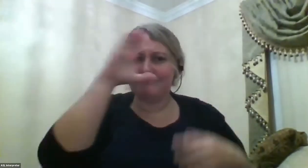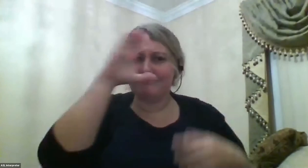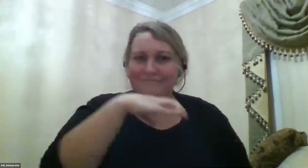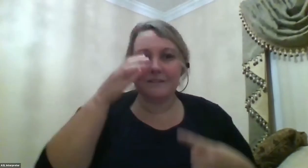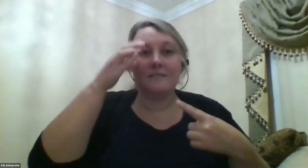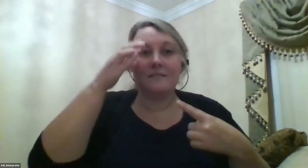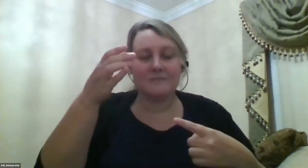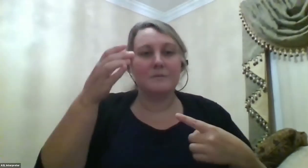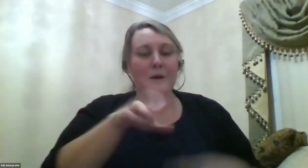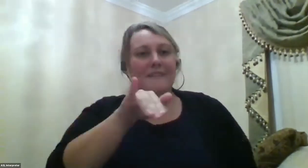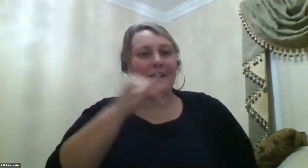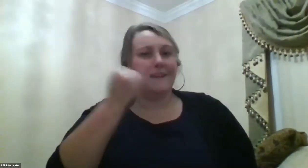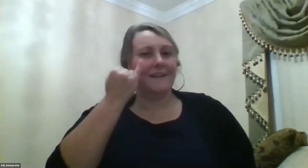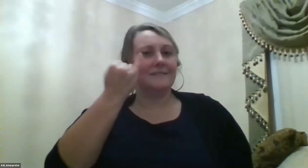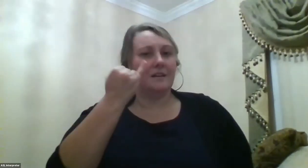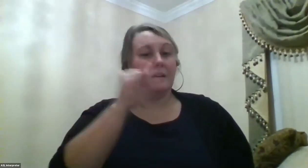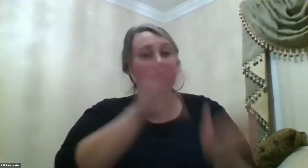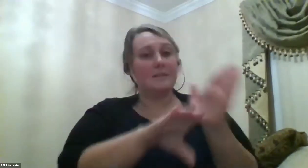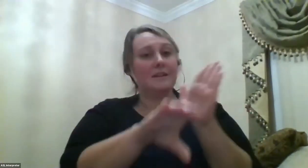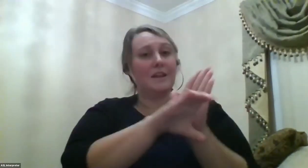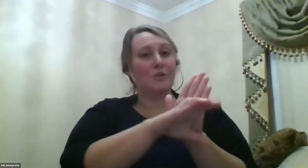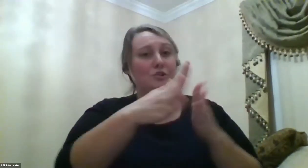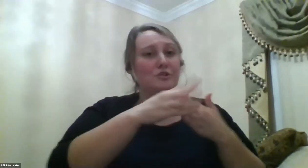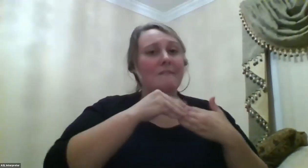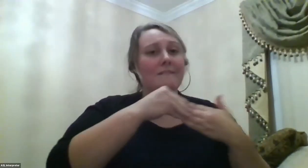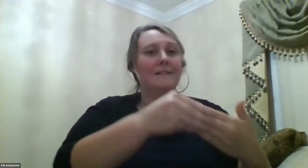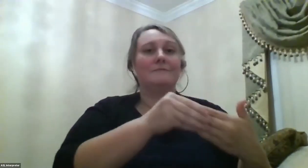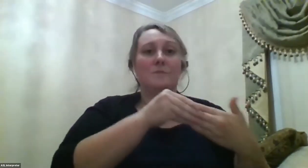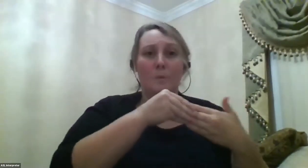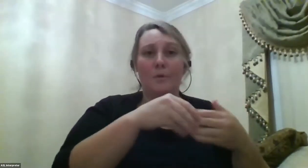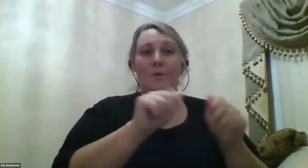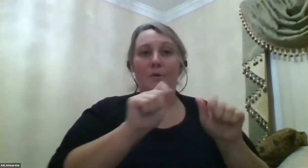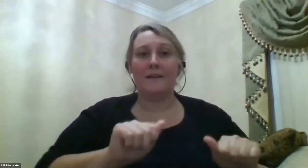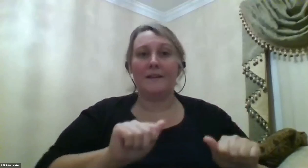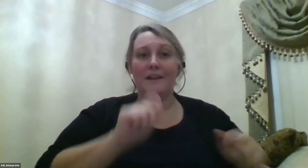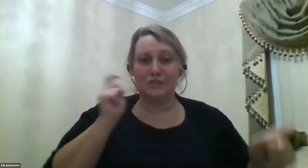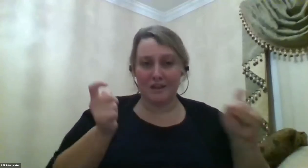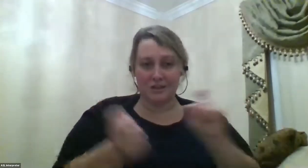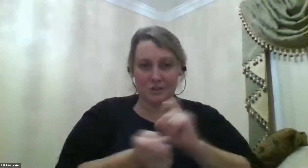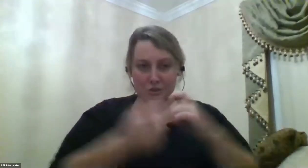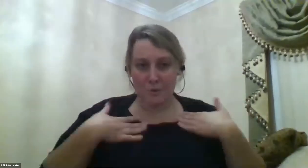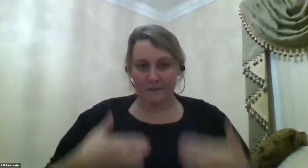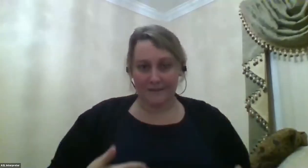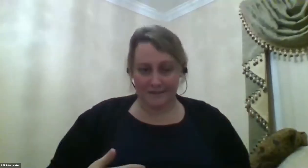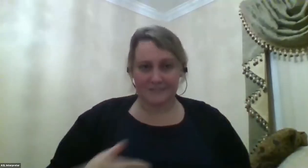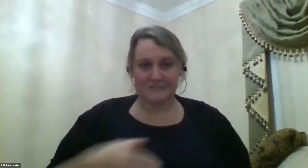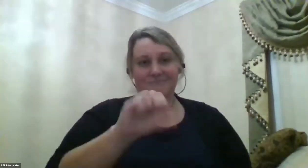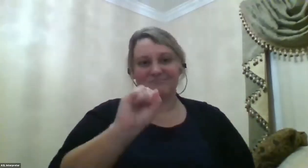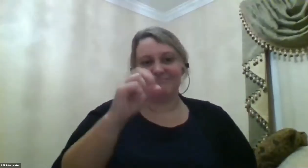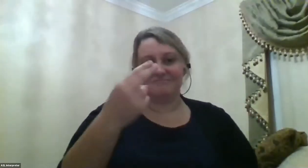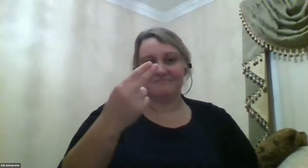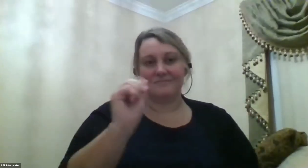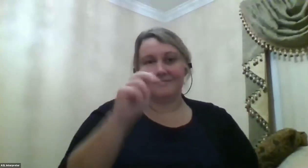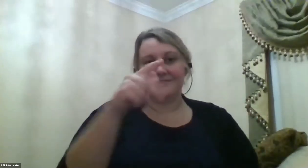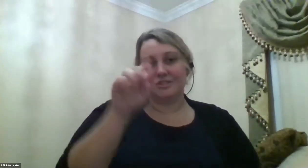interior of the character and also, um, the characteristics, like, the more, the,